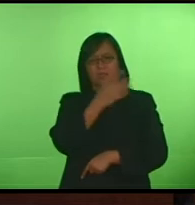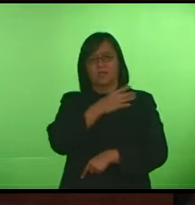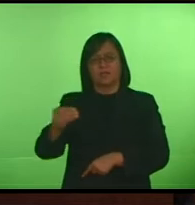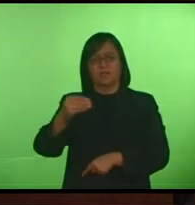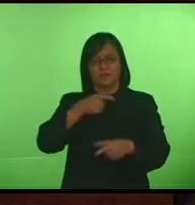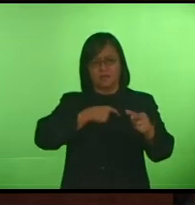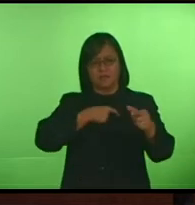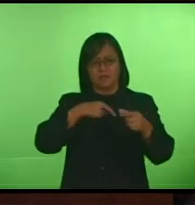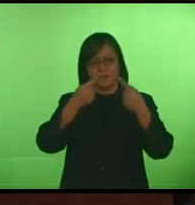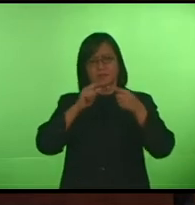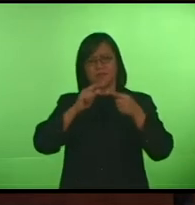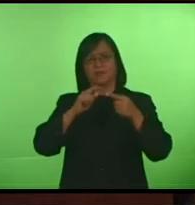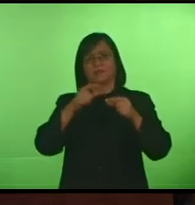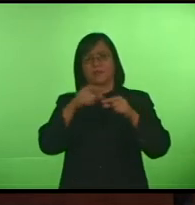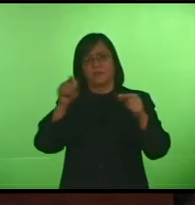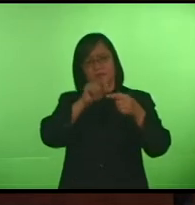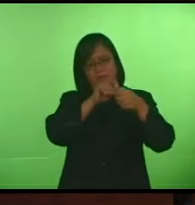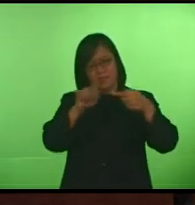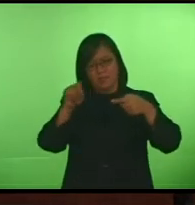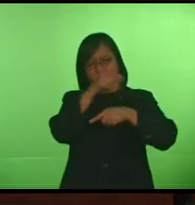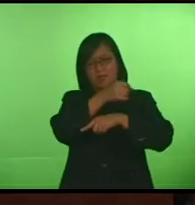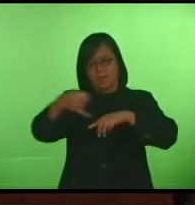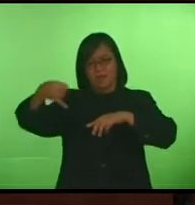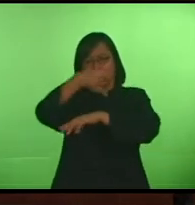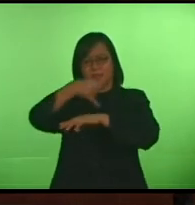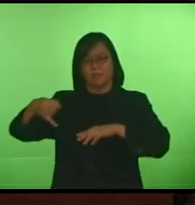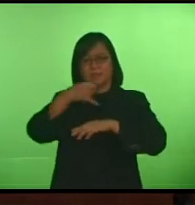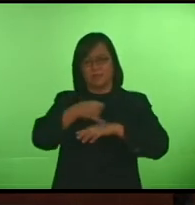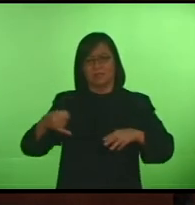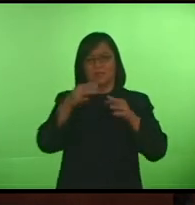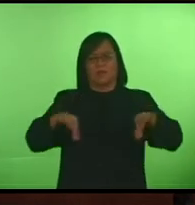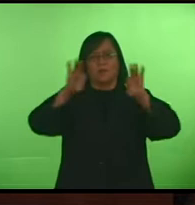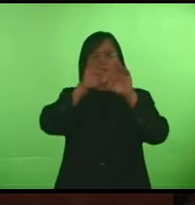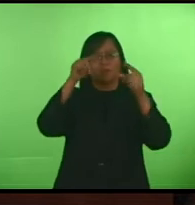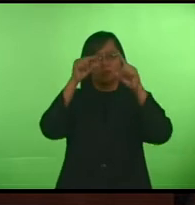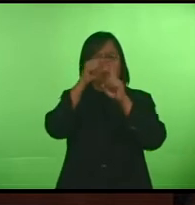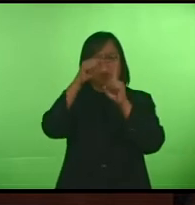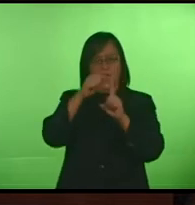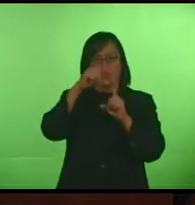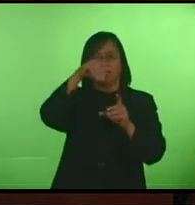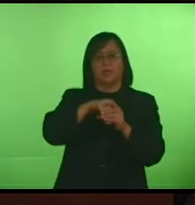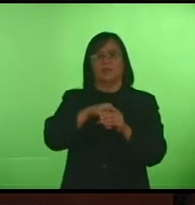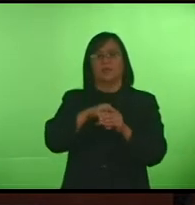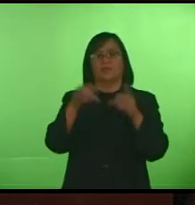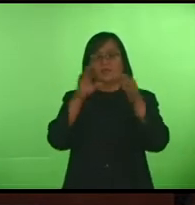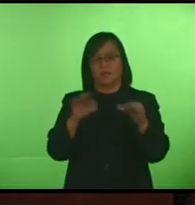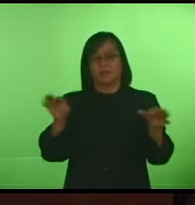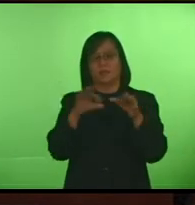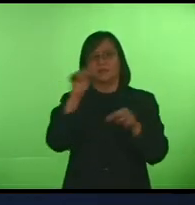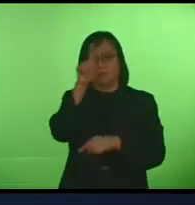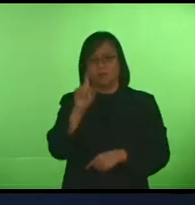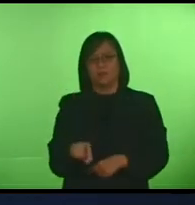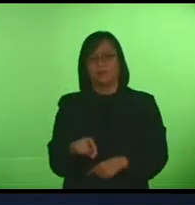the keywords found in the question. Because some essay questions, students, have more than one question in